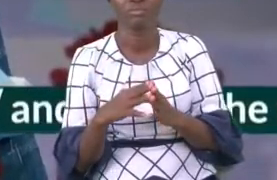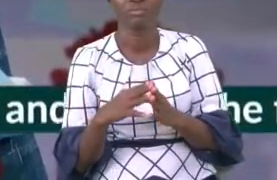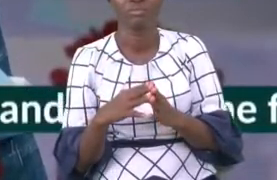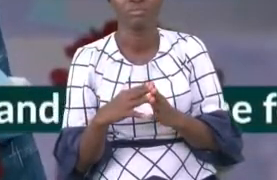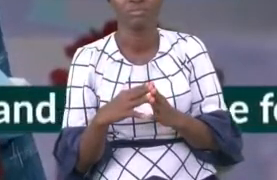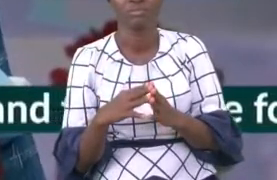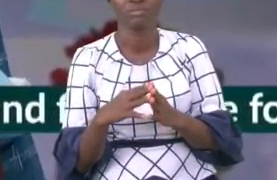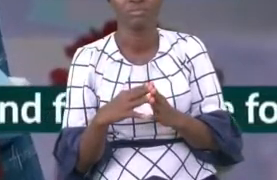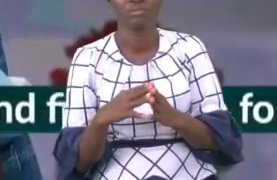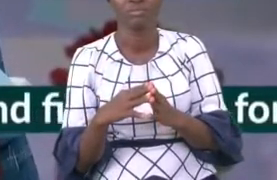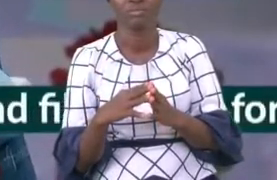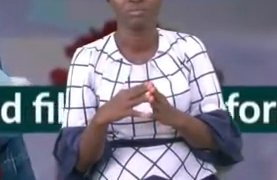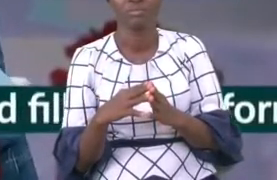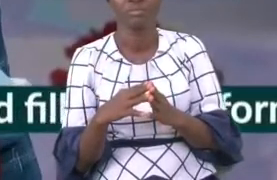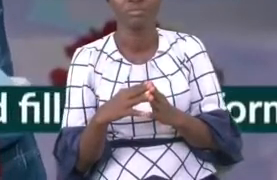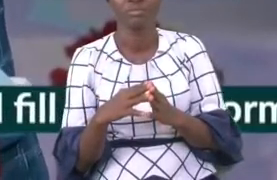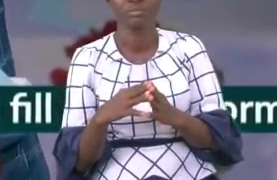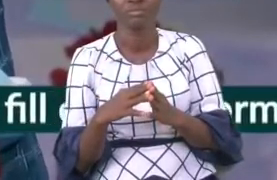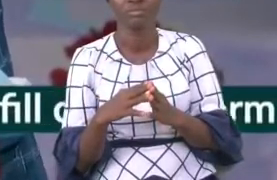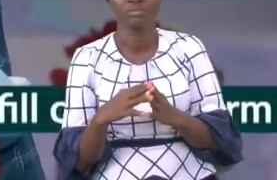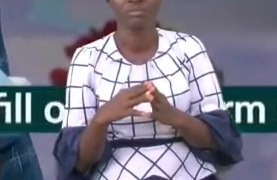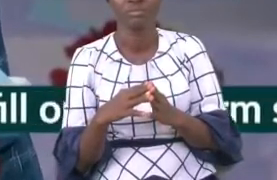Counselors, do it quickly.